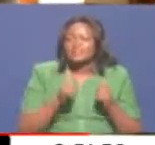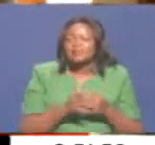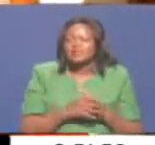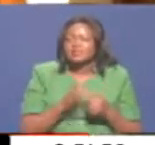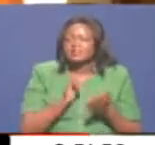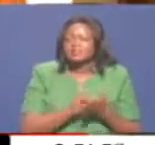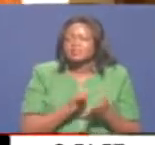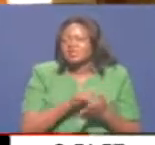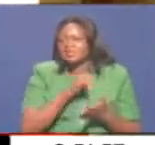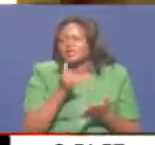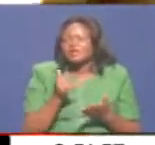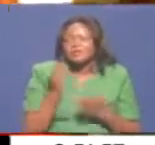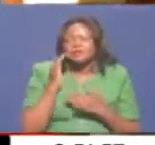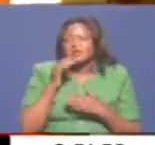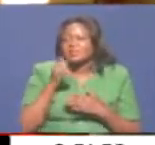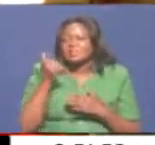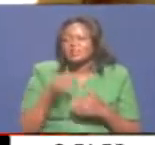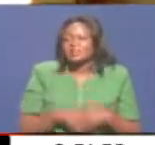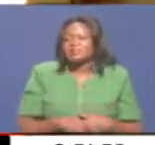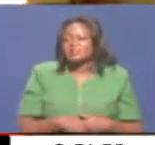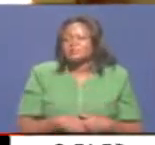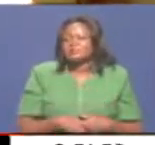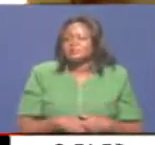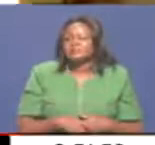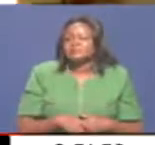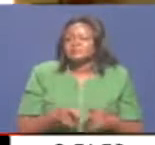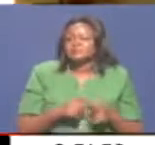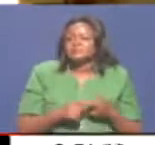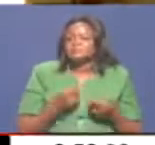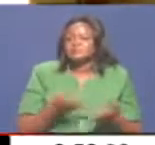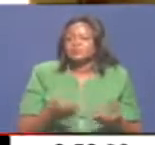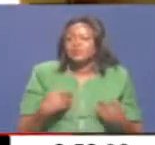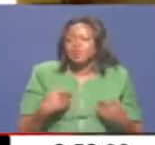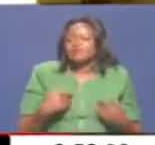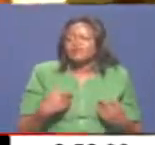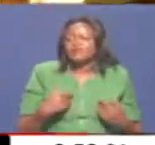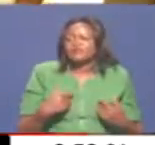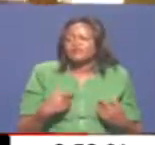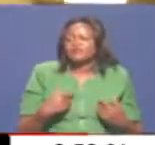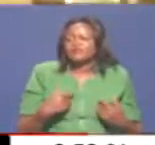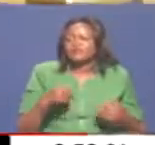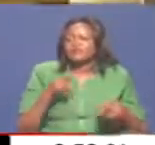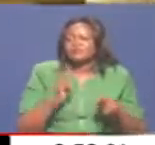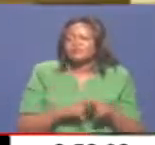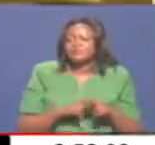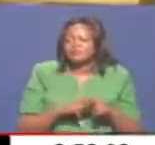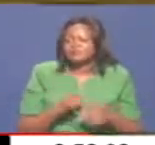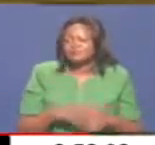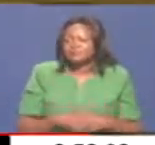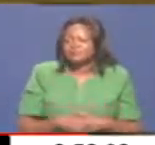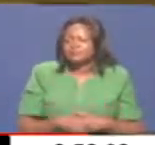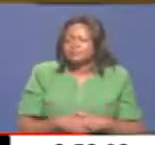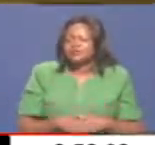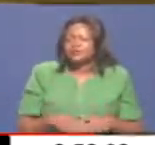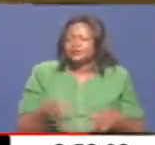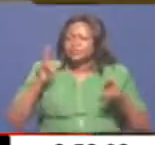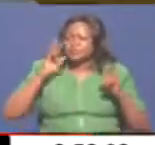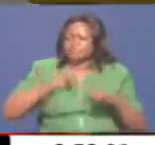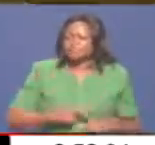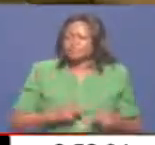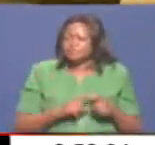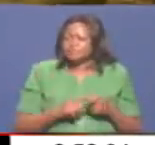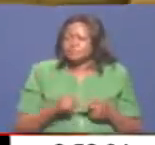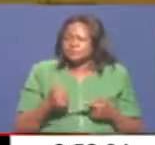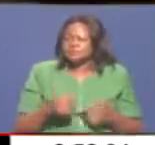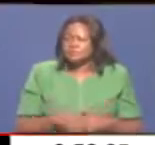there's another bed, another side, on the other side. And here we have a couch where you can come and sit and relax with the arms